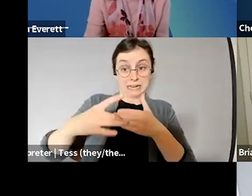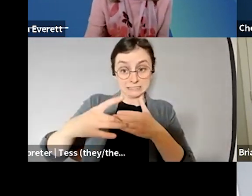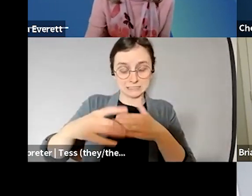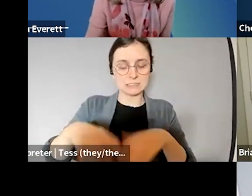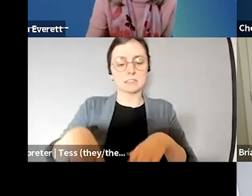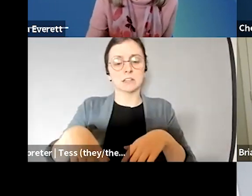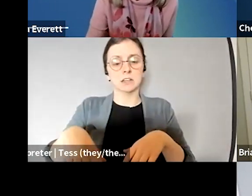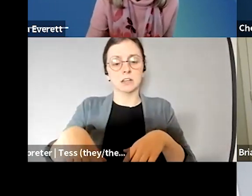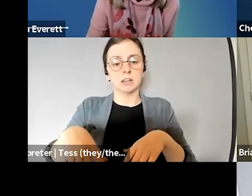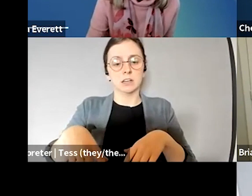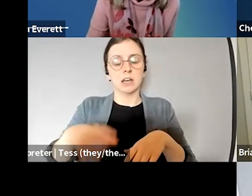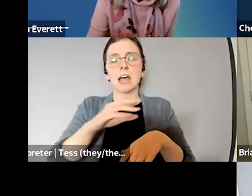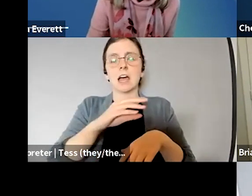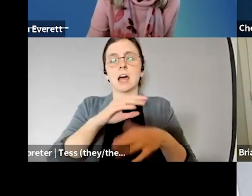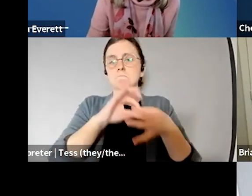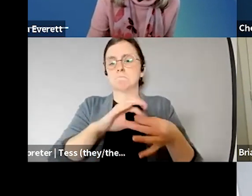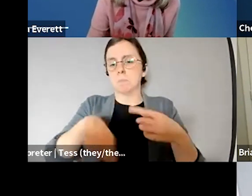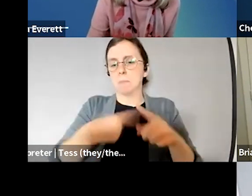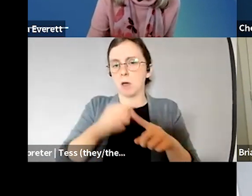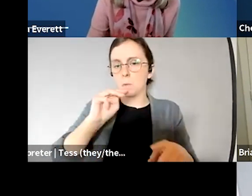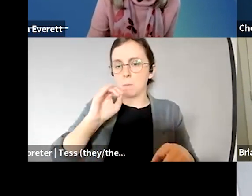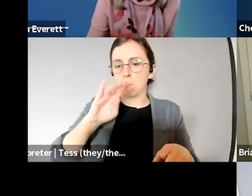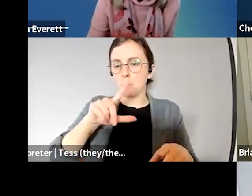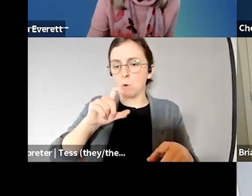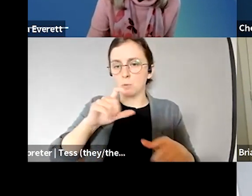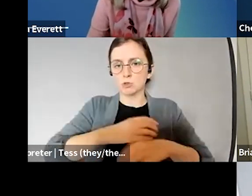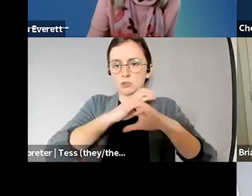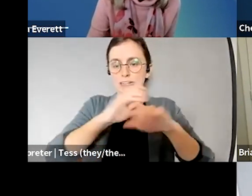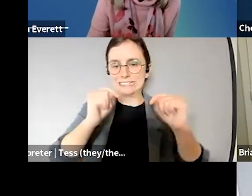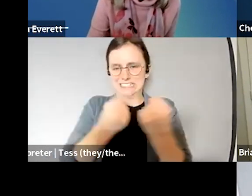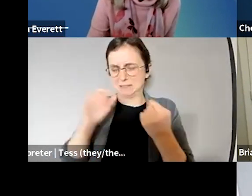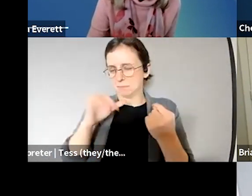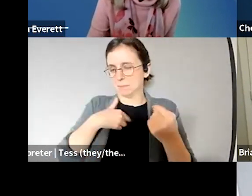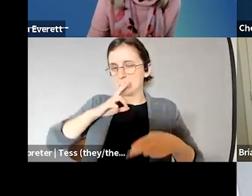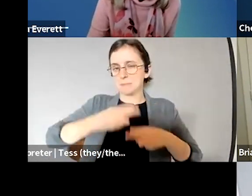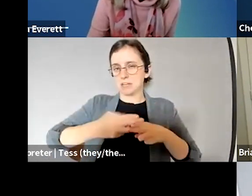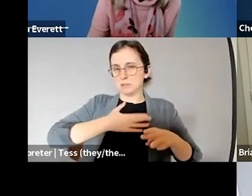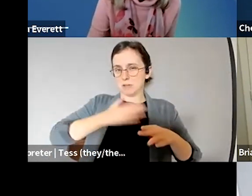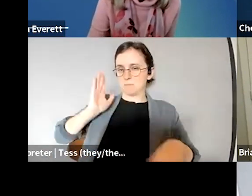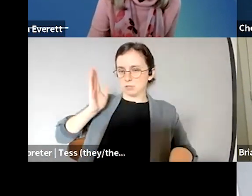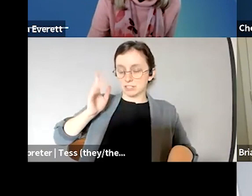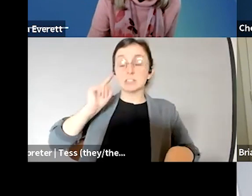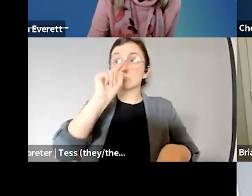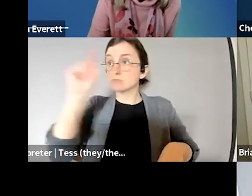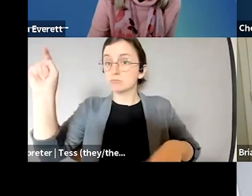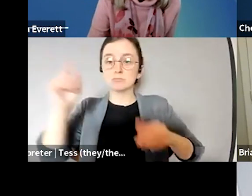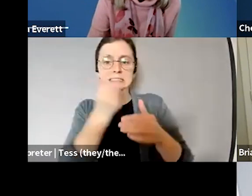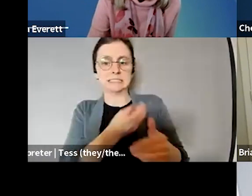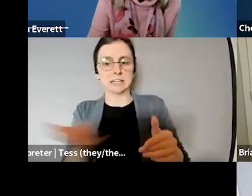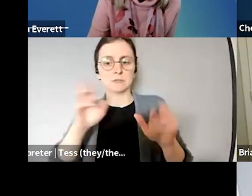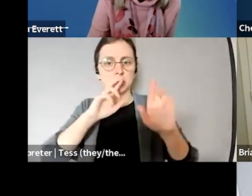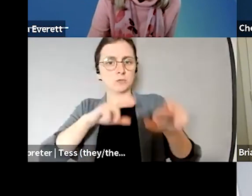my presentation. I'll put in the Q&A. There are several reports that have looked at best